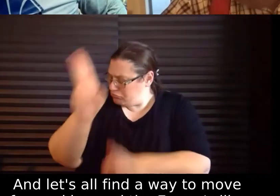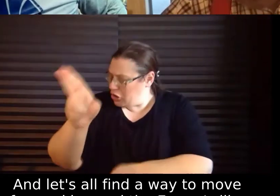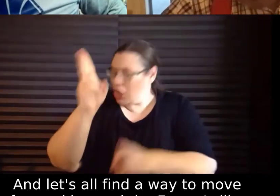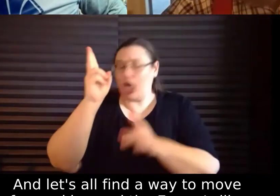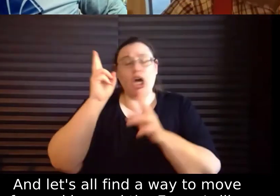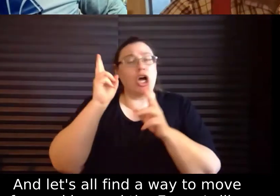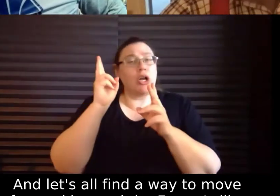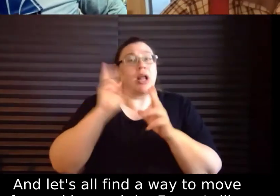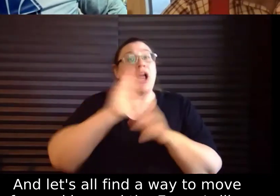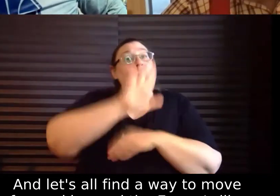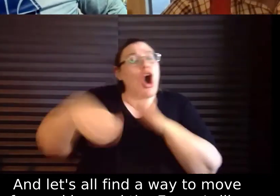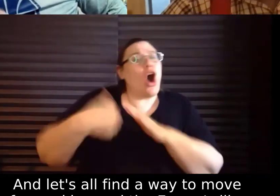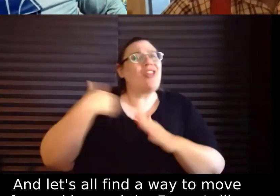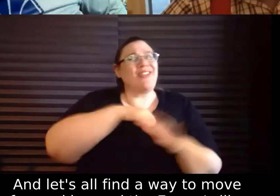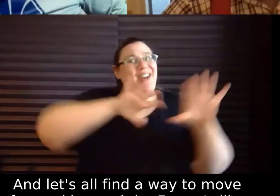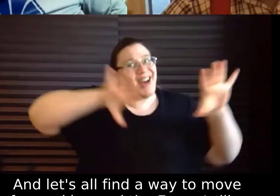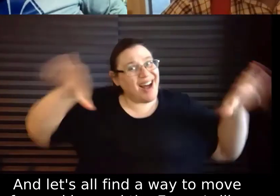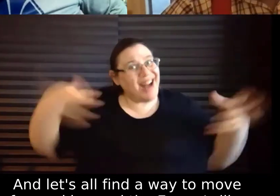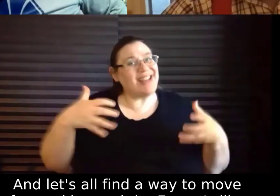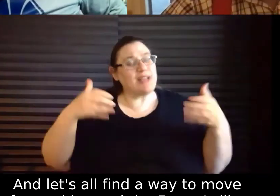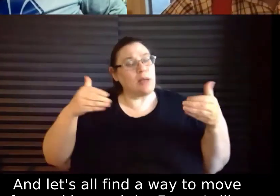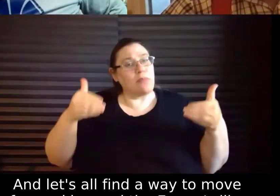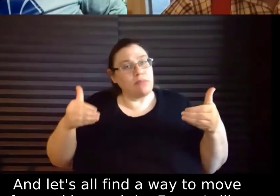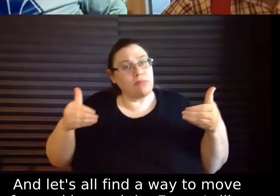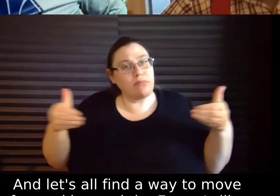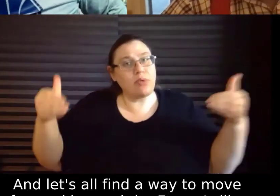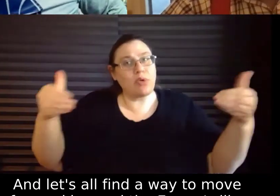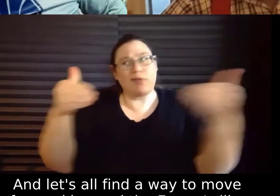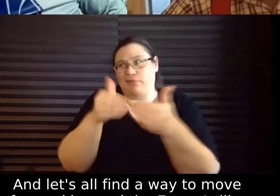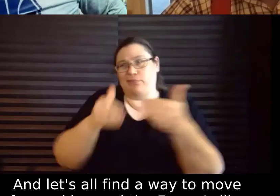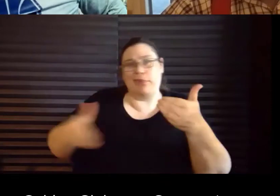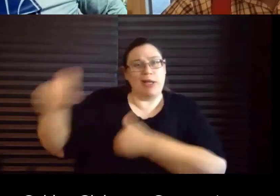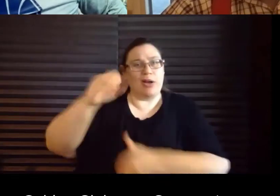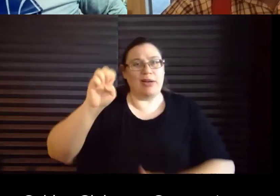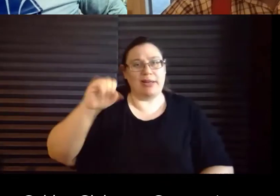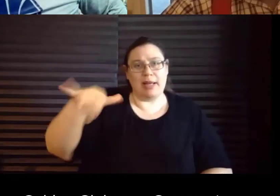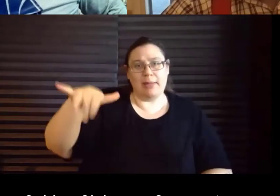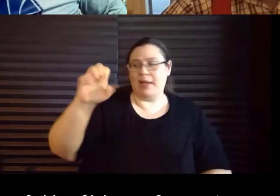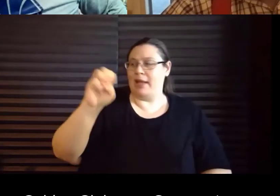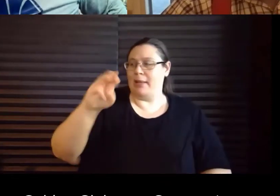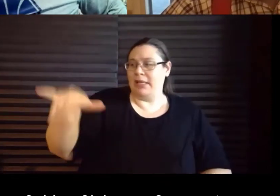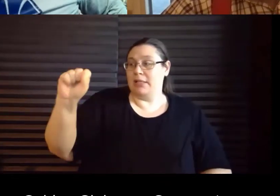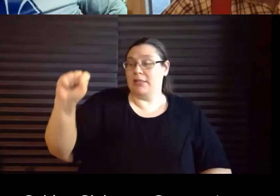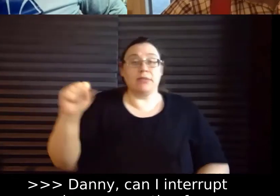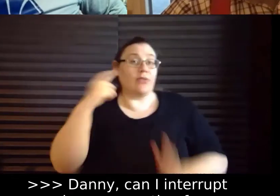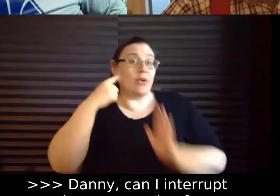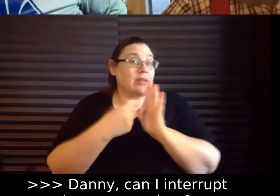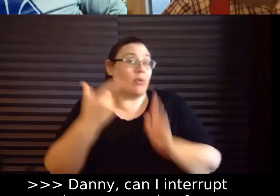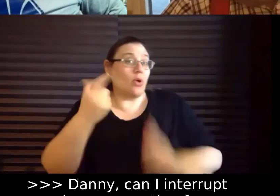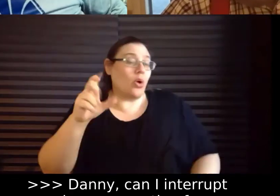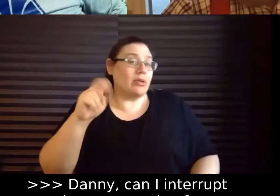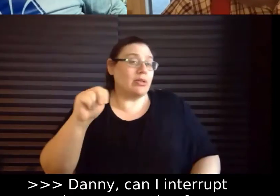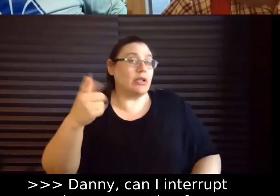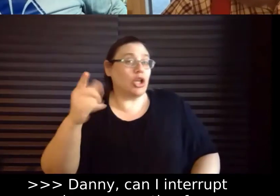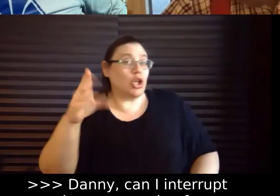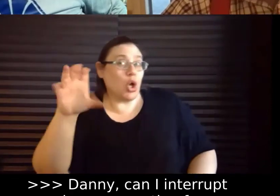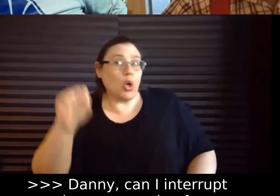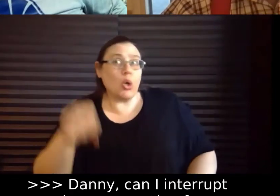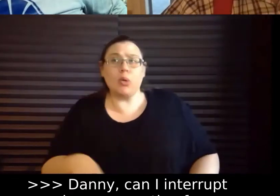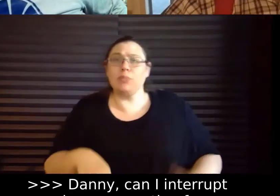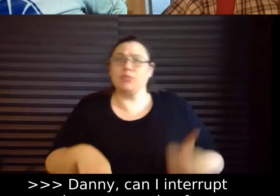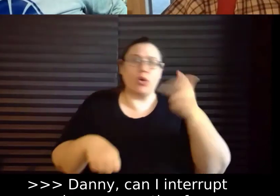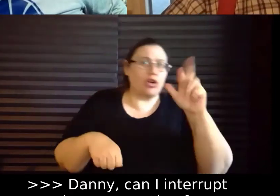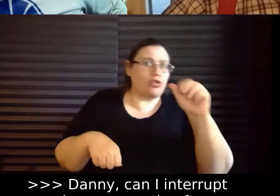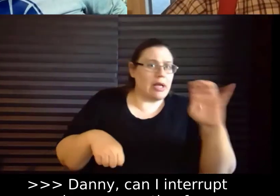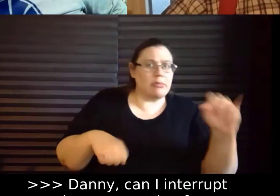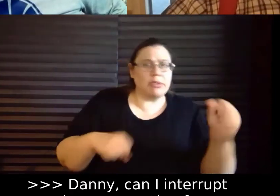move forward beyond the Emmys, like Golden Globes or Grammys or any place else. Yeah, and it's